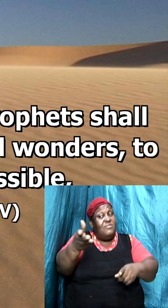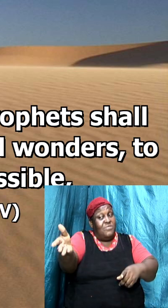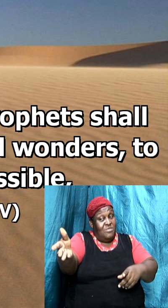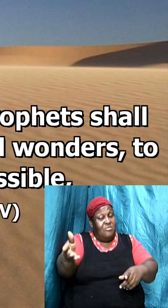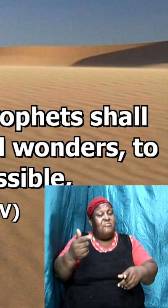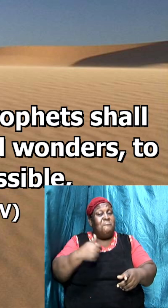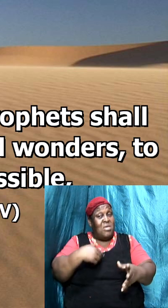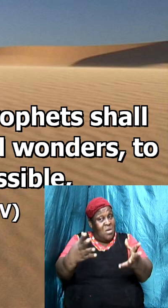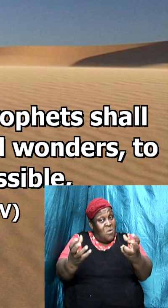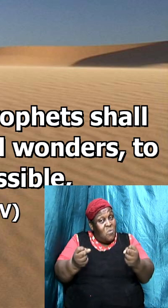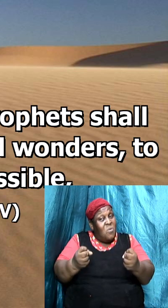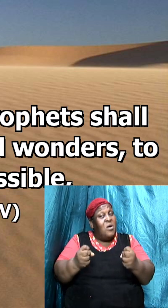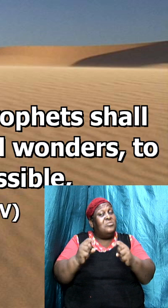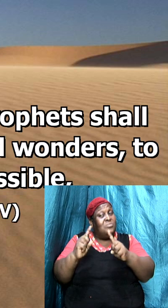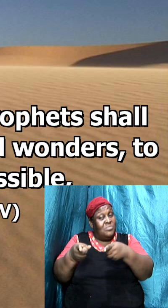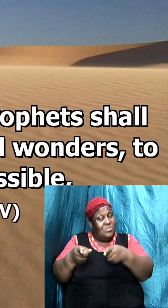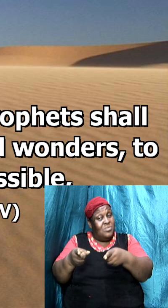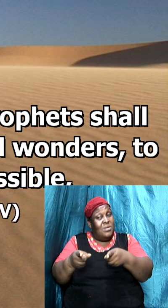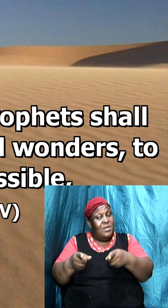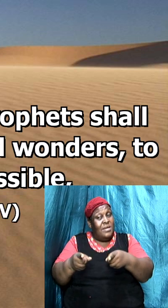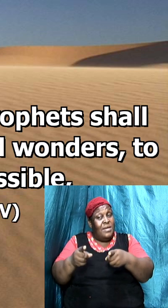And wonders